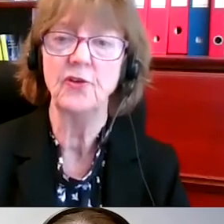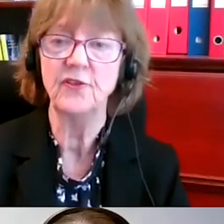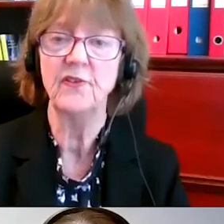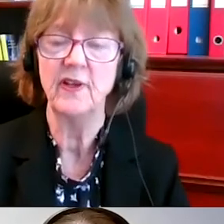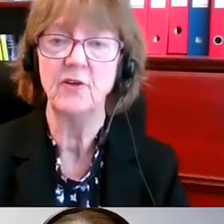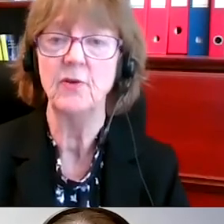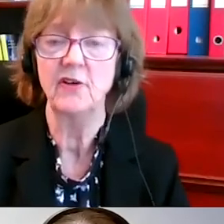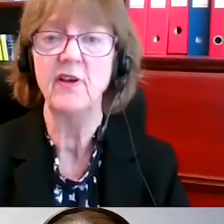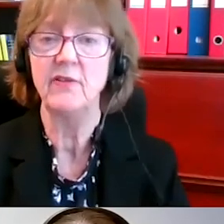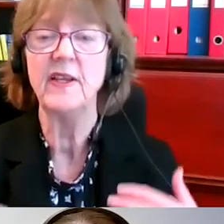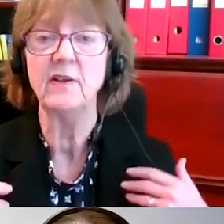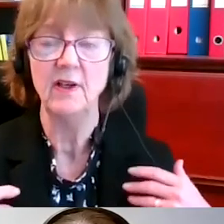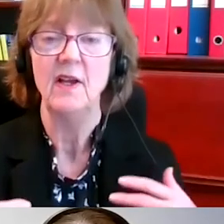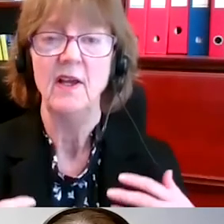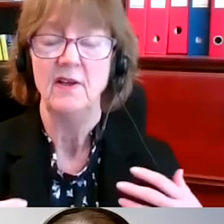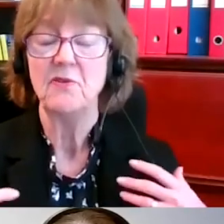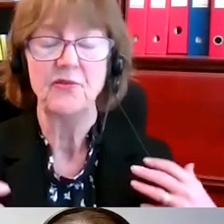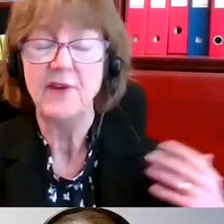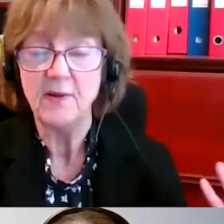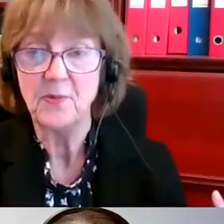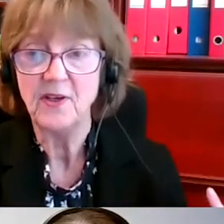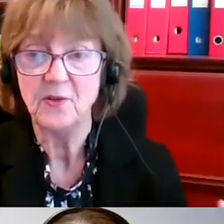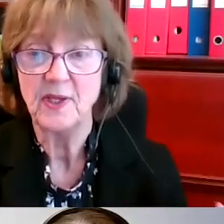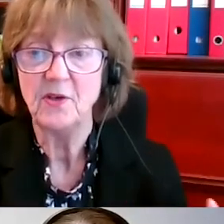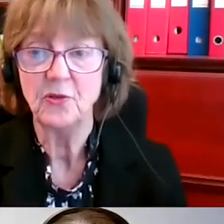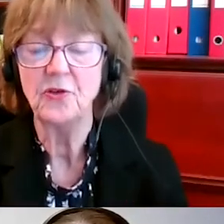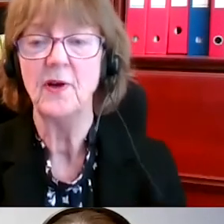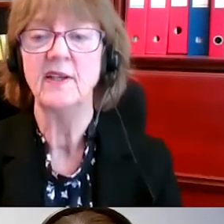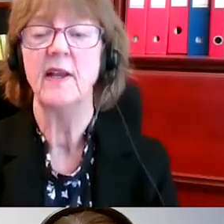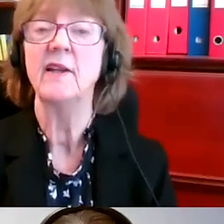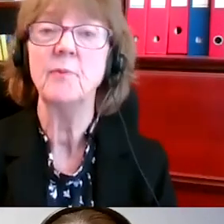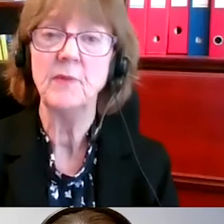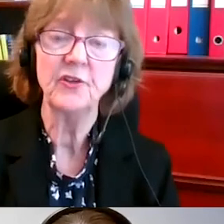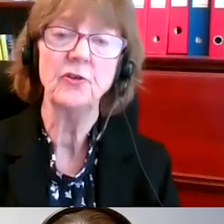to a person that you actually feel free when you talk